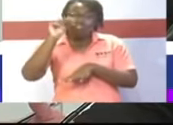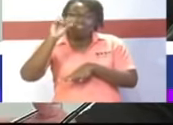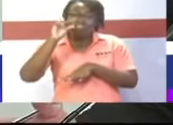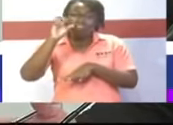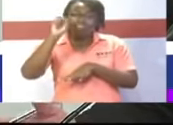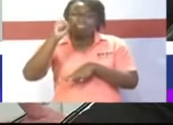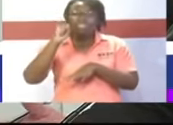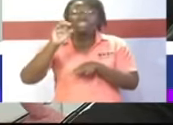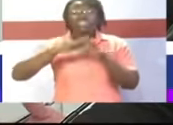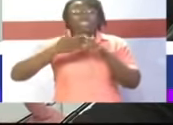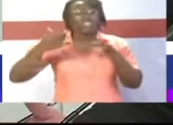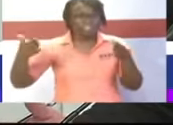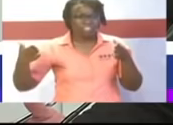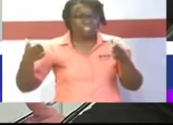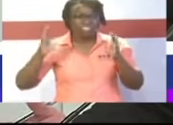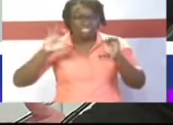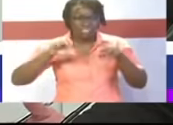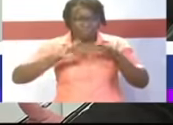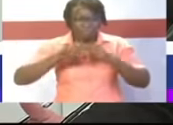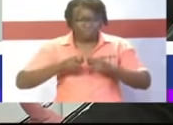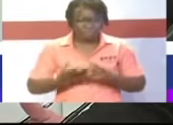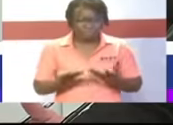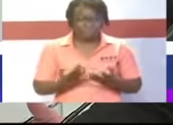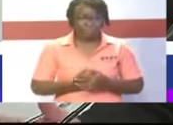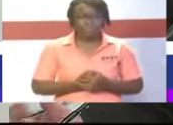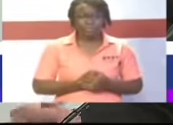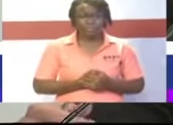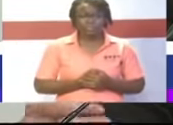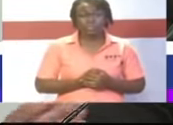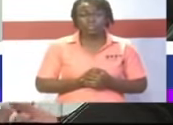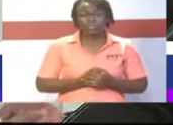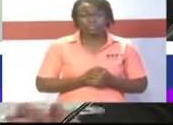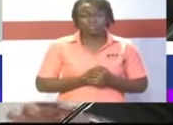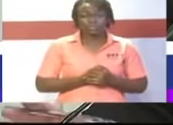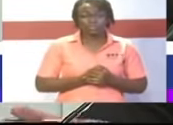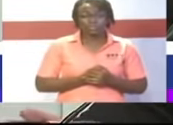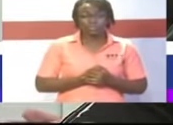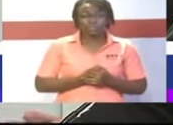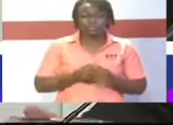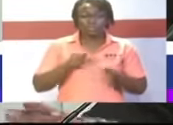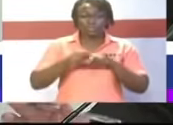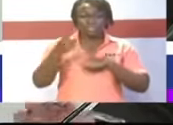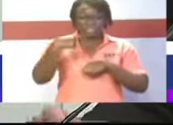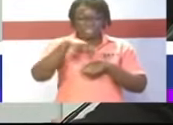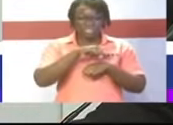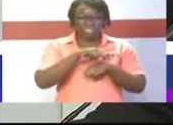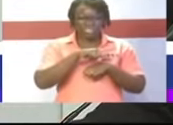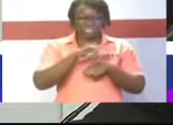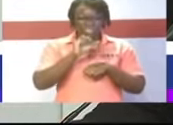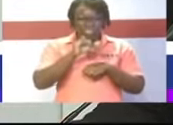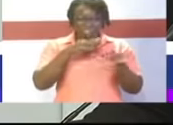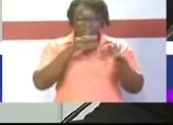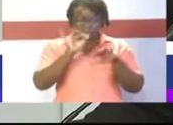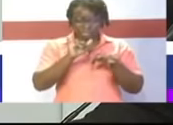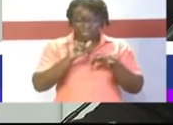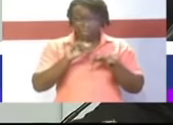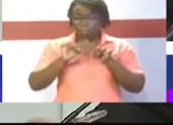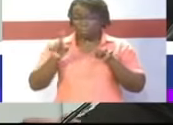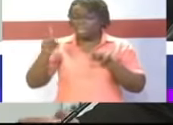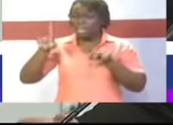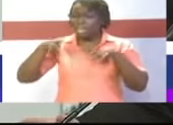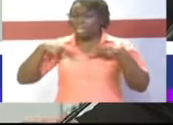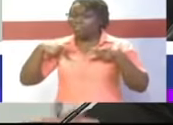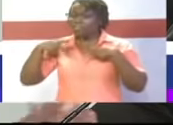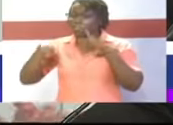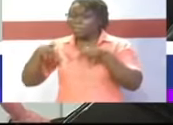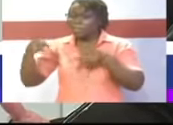defenses against these aliens, and they cannot fight it. So those are primary immune deficiency. But there are people also that get